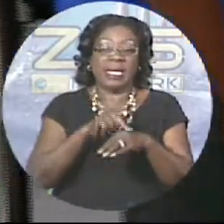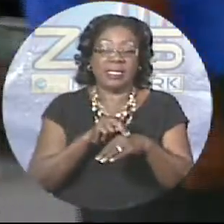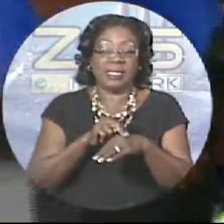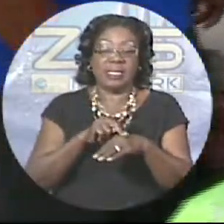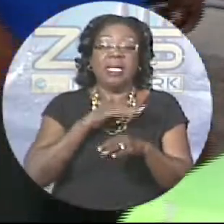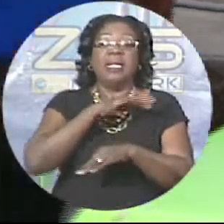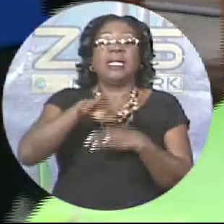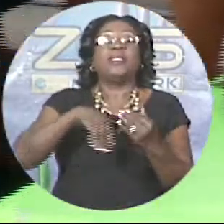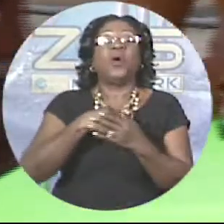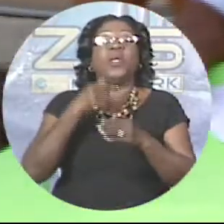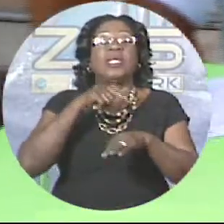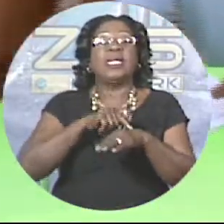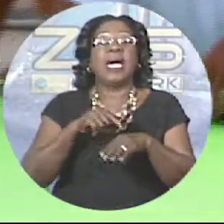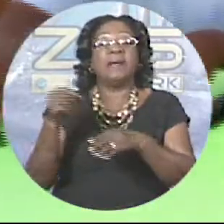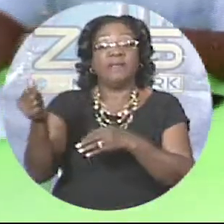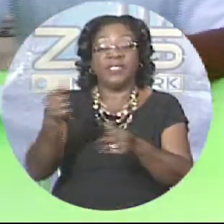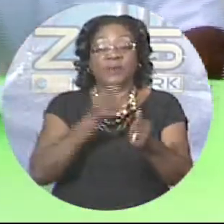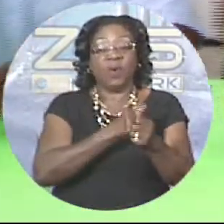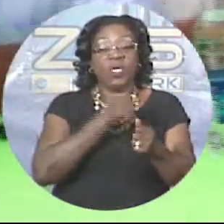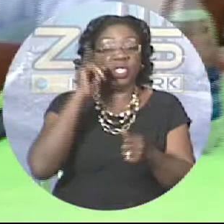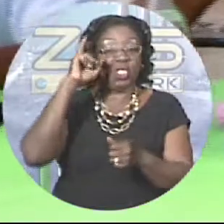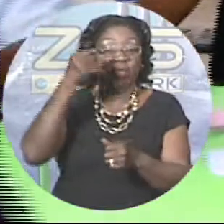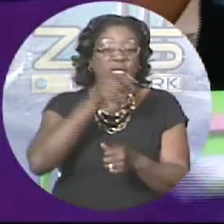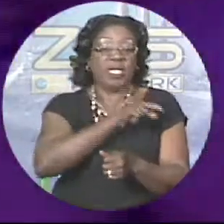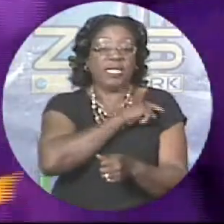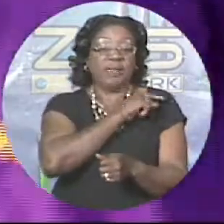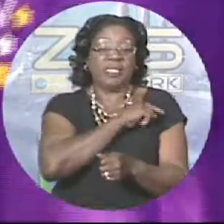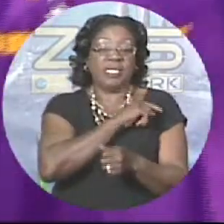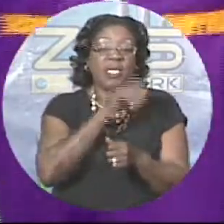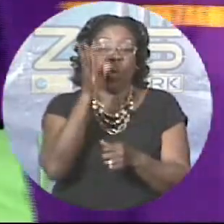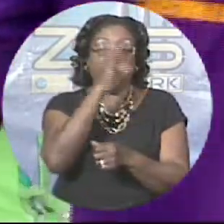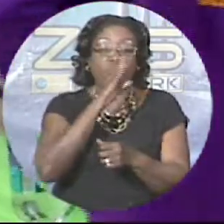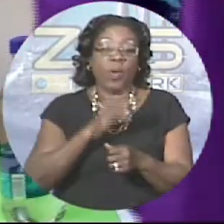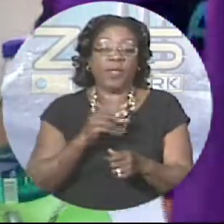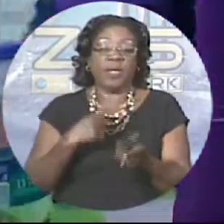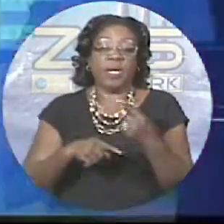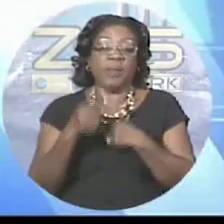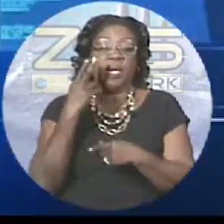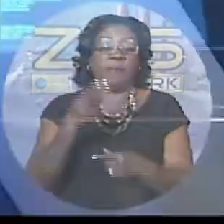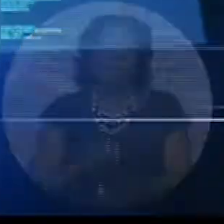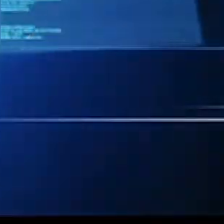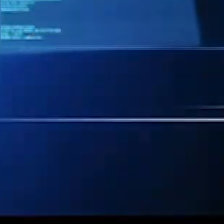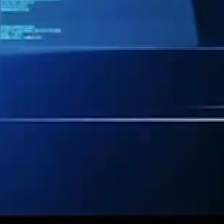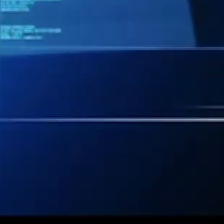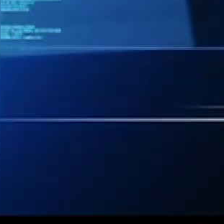Well, that's all the time for Sports Saturday. Once again, I'm Julian Gibson. Stay tuned. You got a forecast still to come.